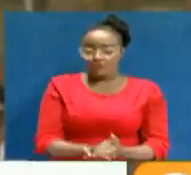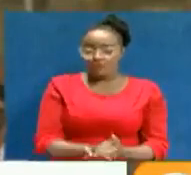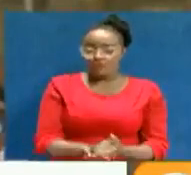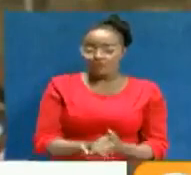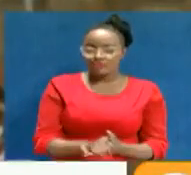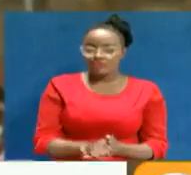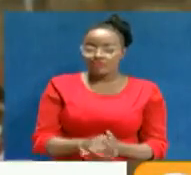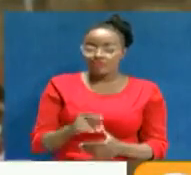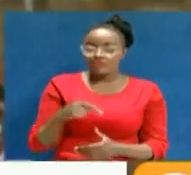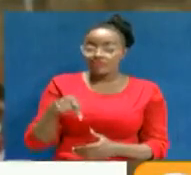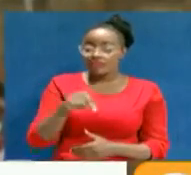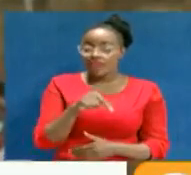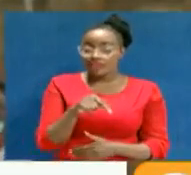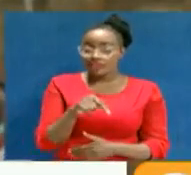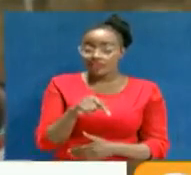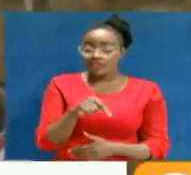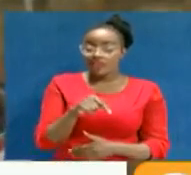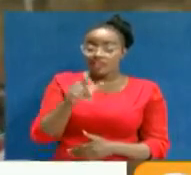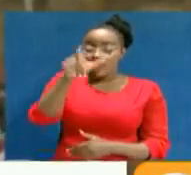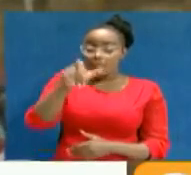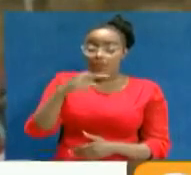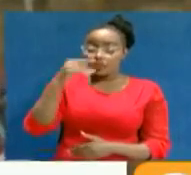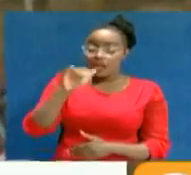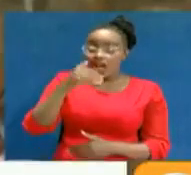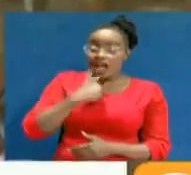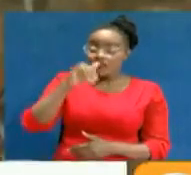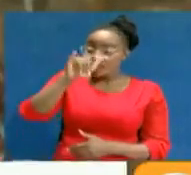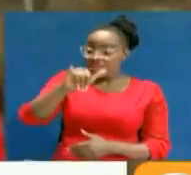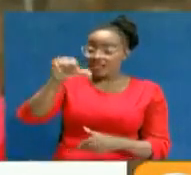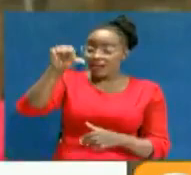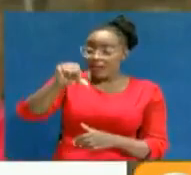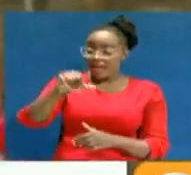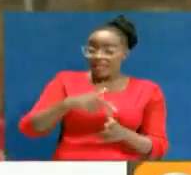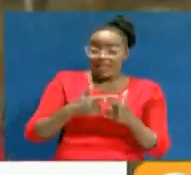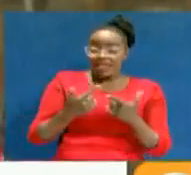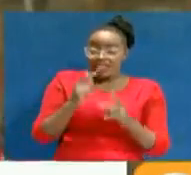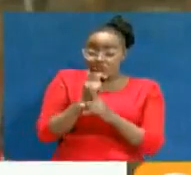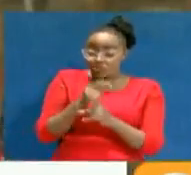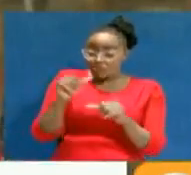hiyo mwalifu mwenyako na hiyo kitu ya haramu. Matafutwe.